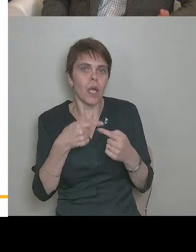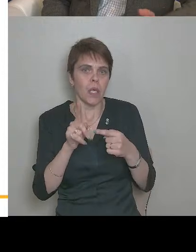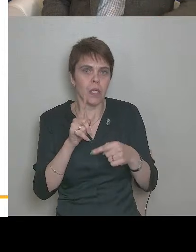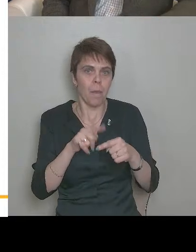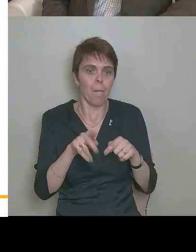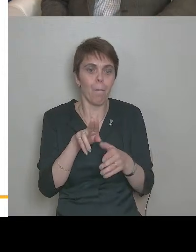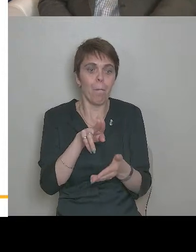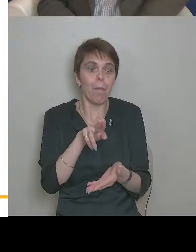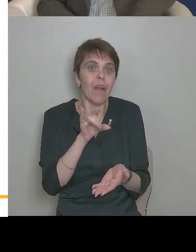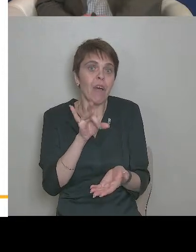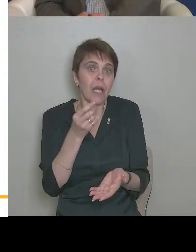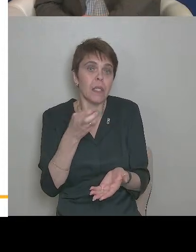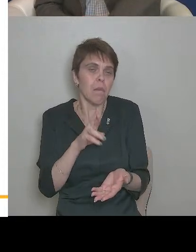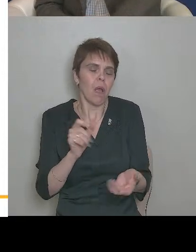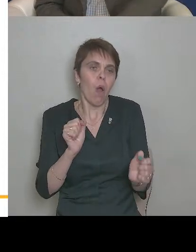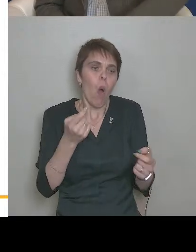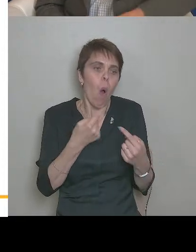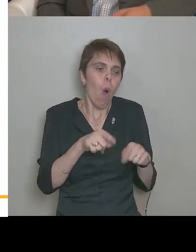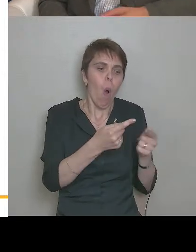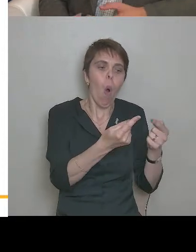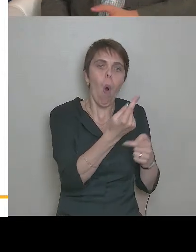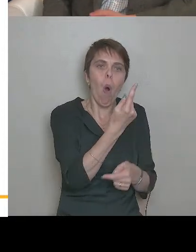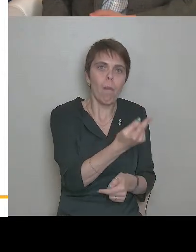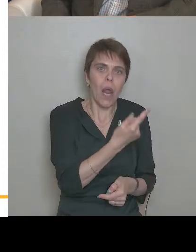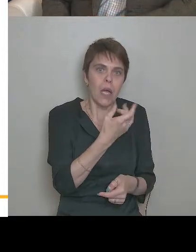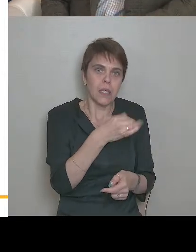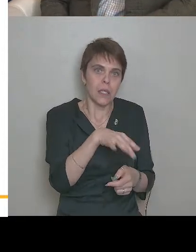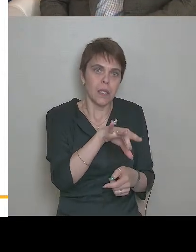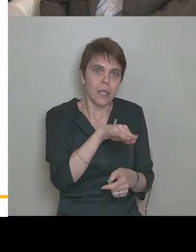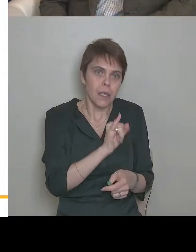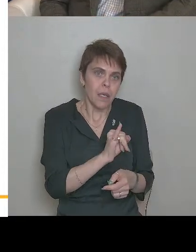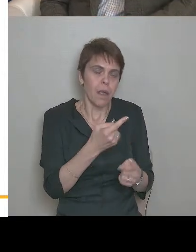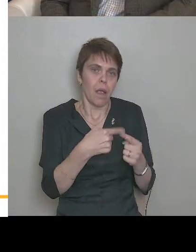account the proportional electoral system with the preferences